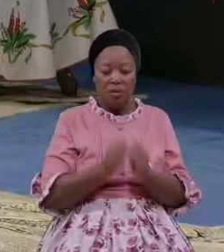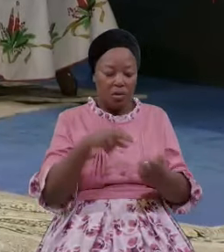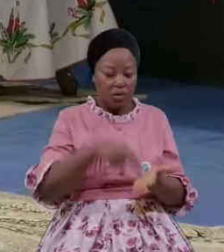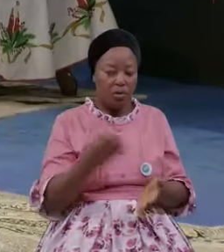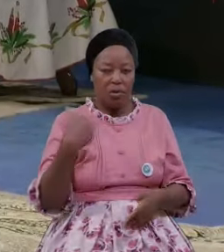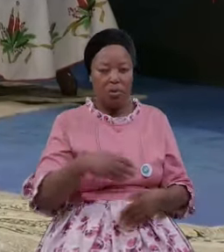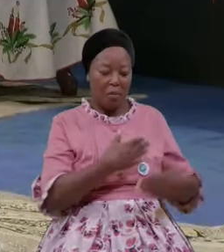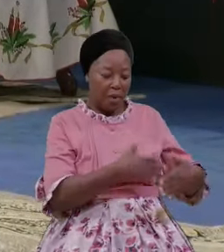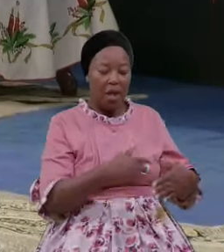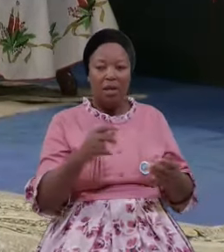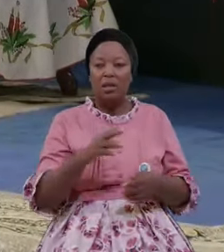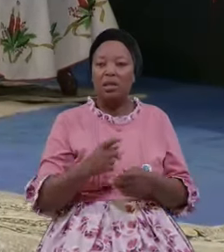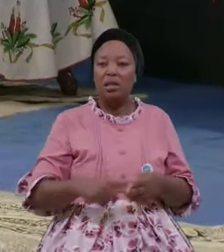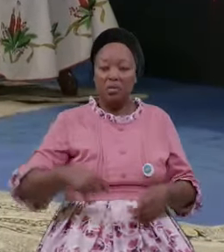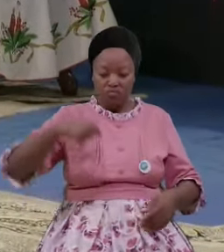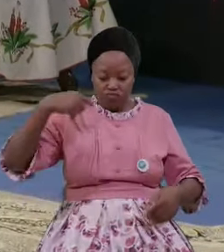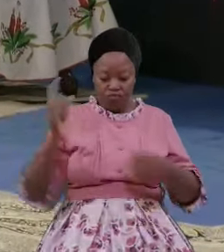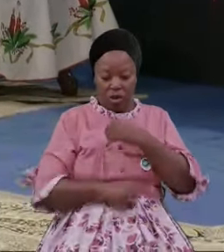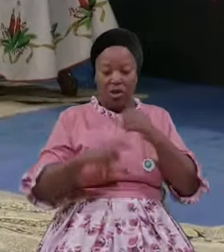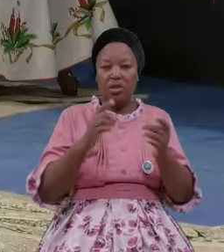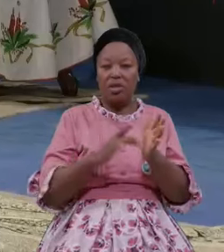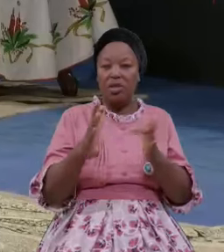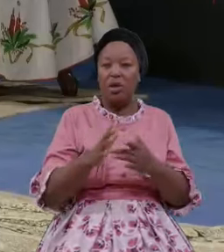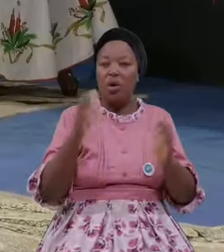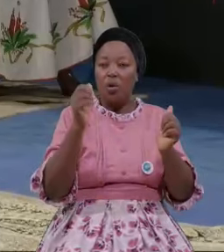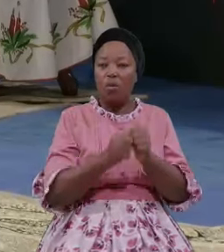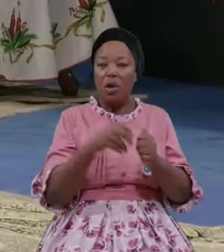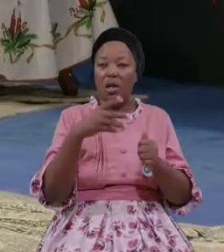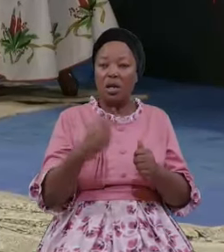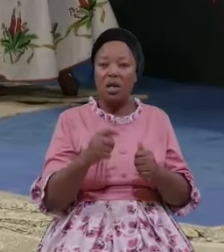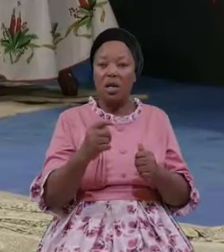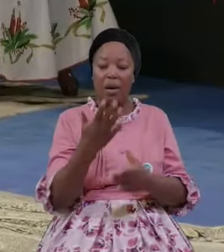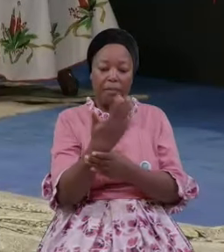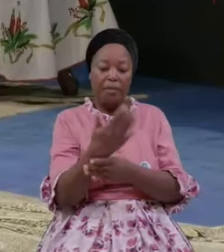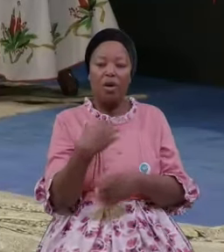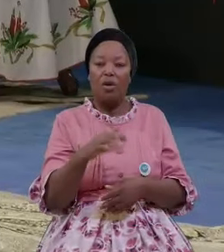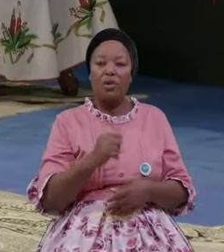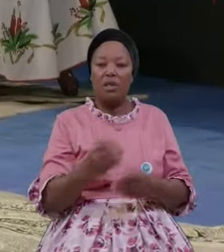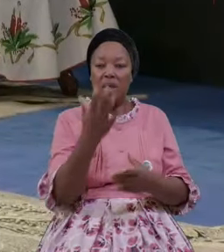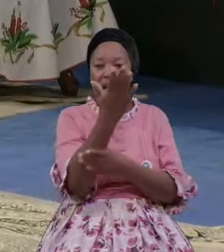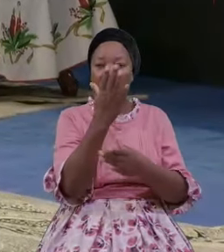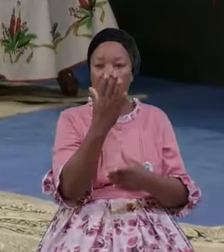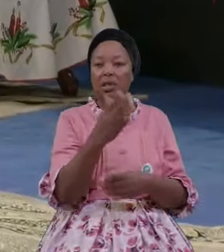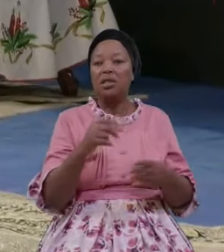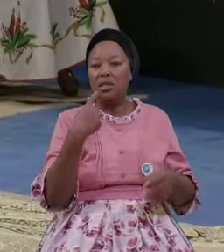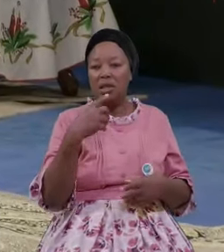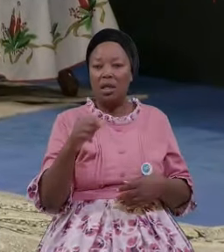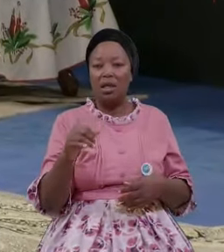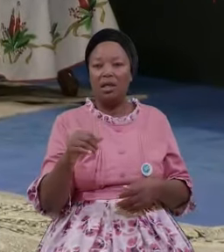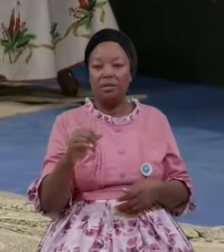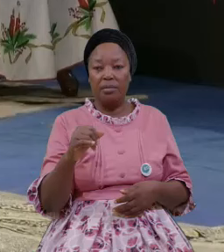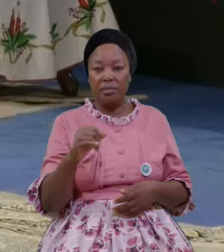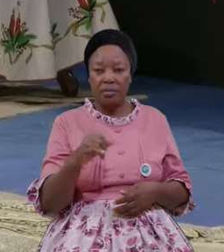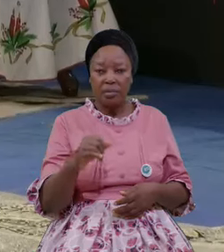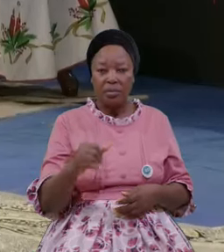struck Jesus with the palm of his hand, saying, Answerest thou the